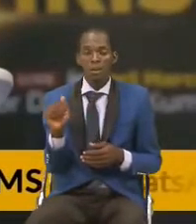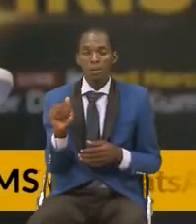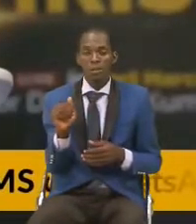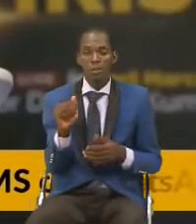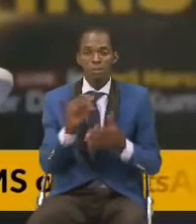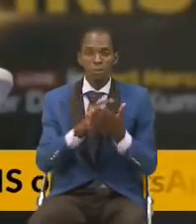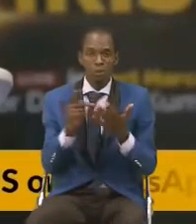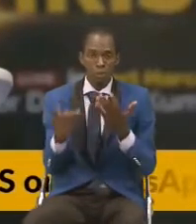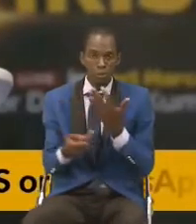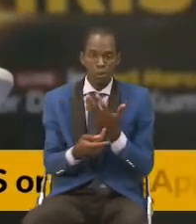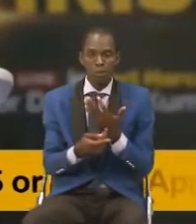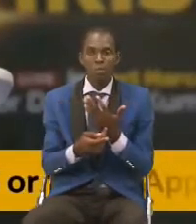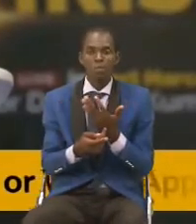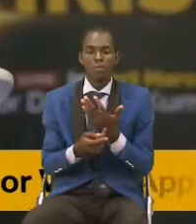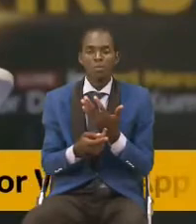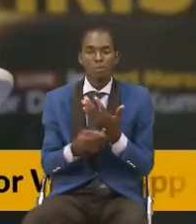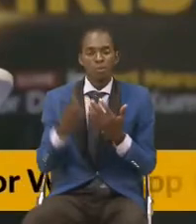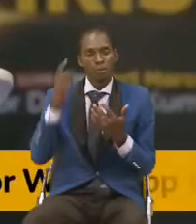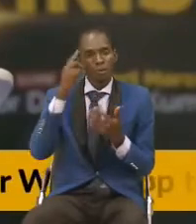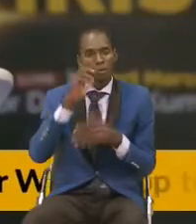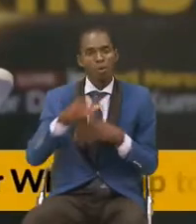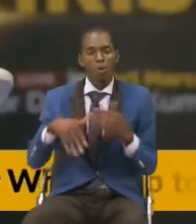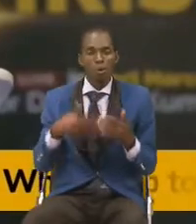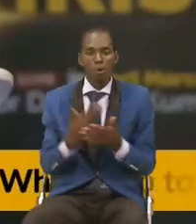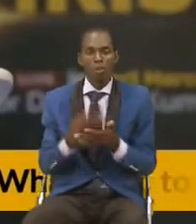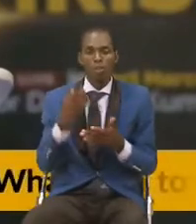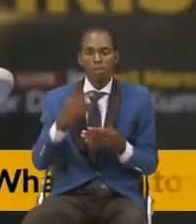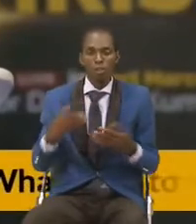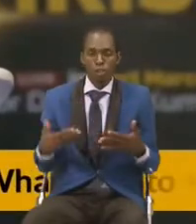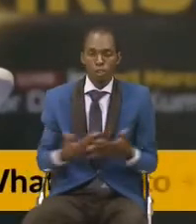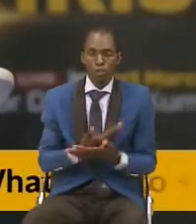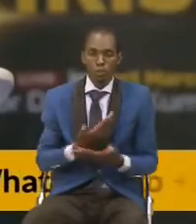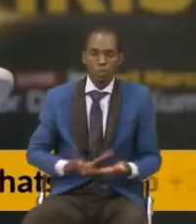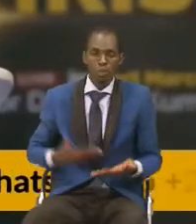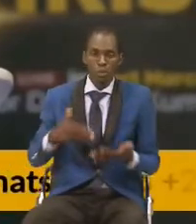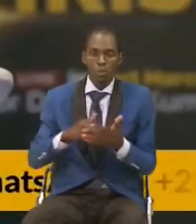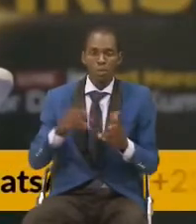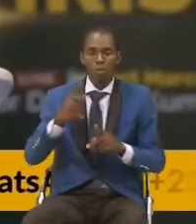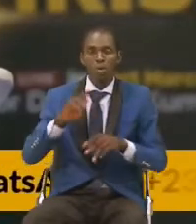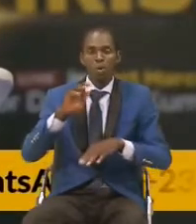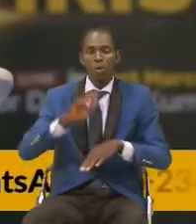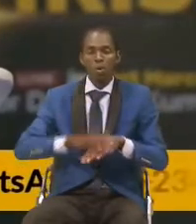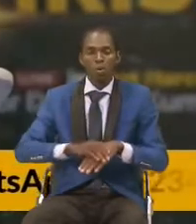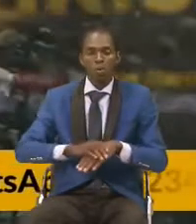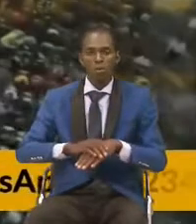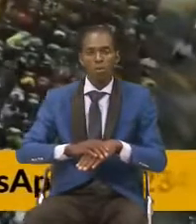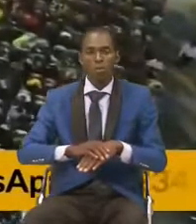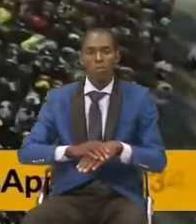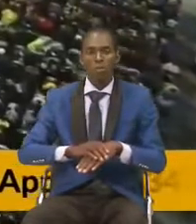our banquet for the Converse is 7th of November,